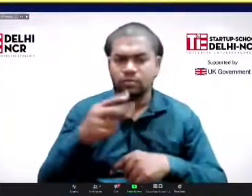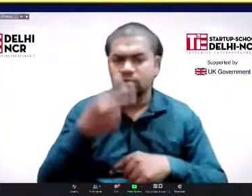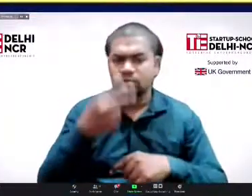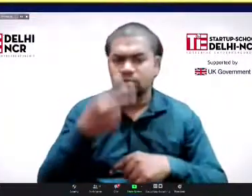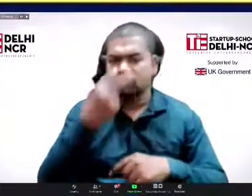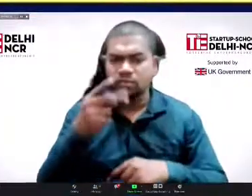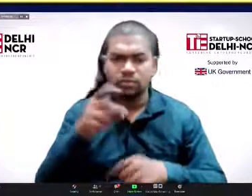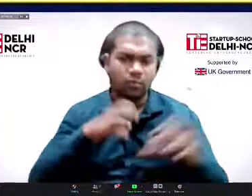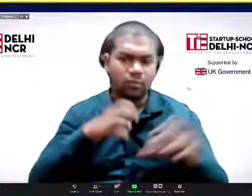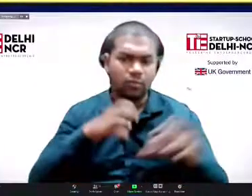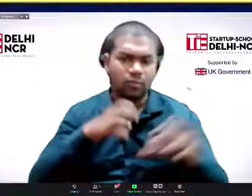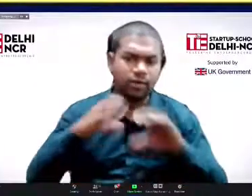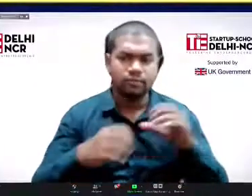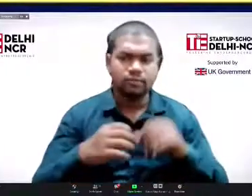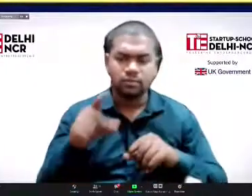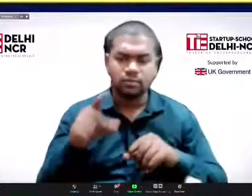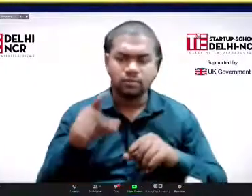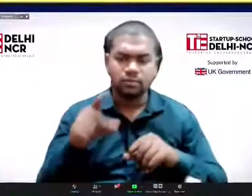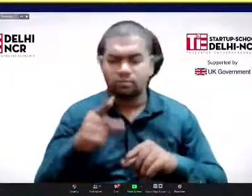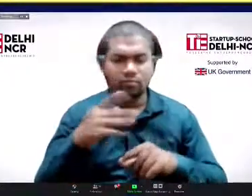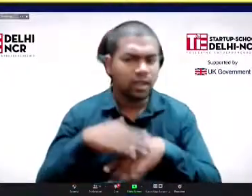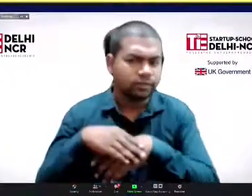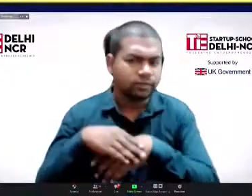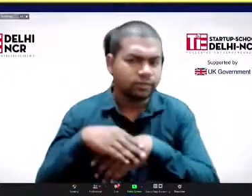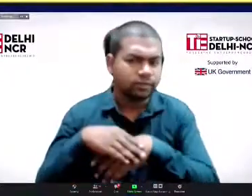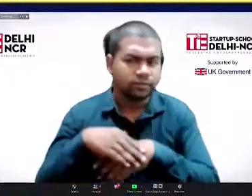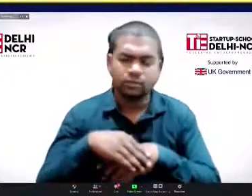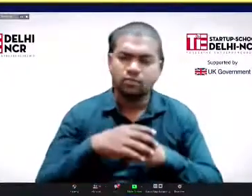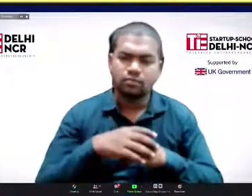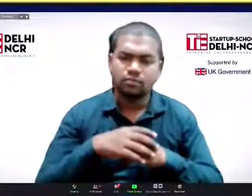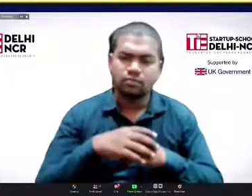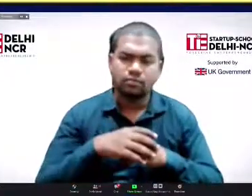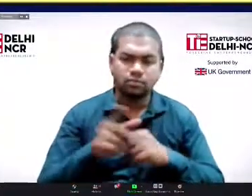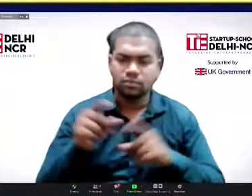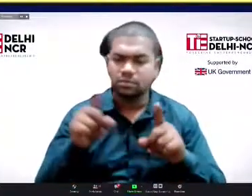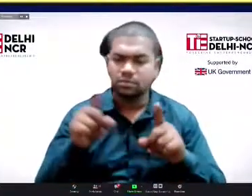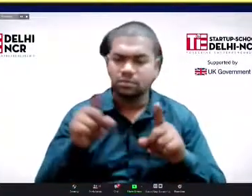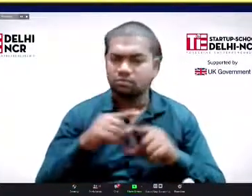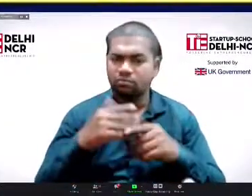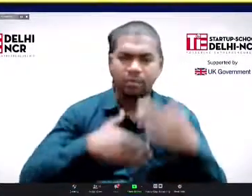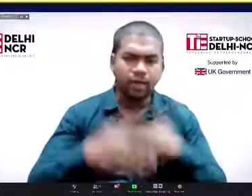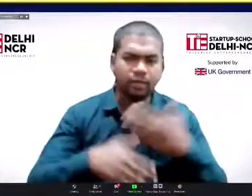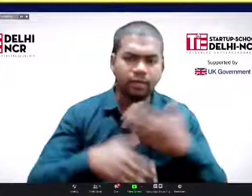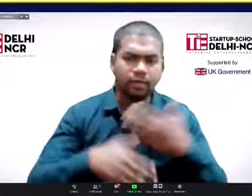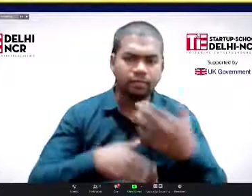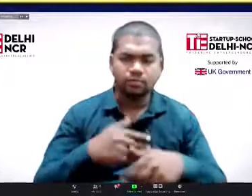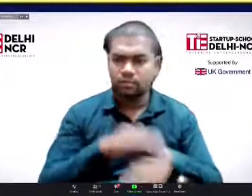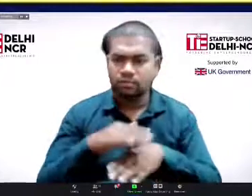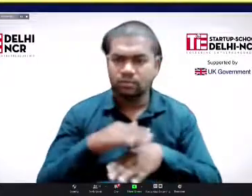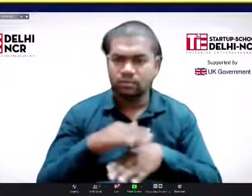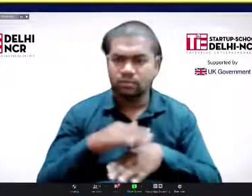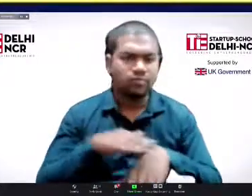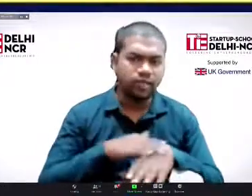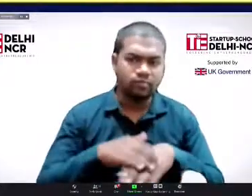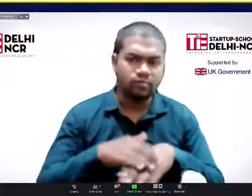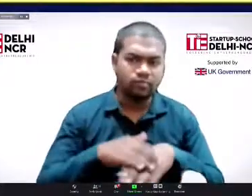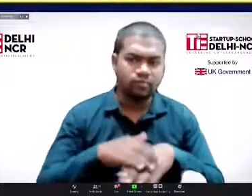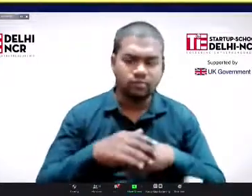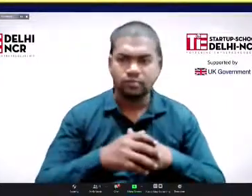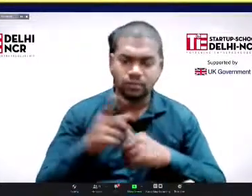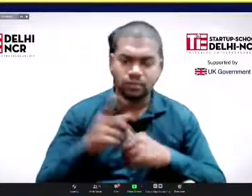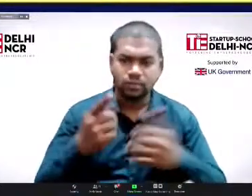and your communication. It's the experience of the packaging, is the experience of the service, is the